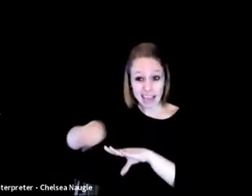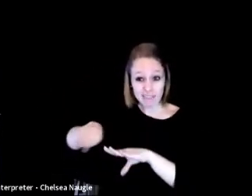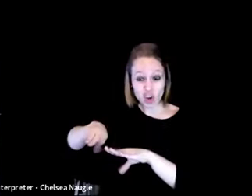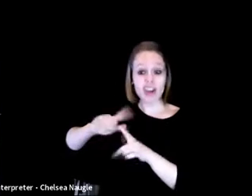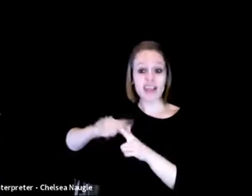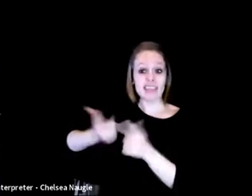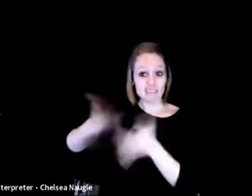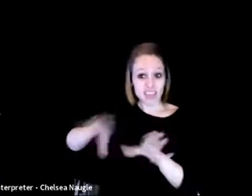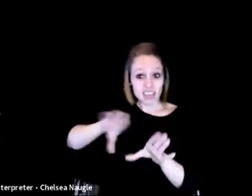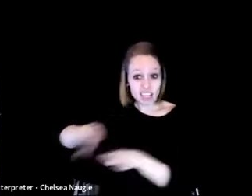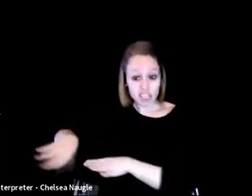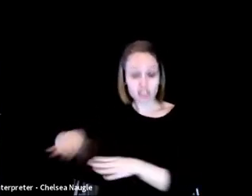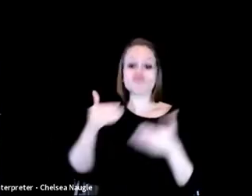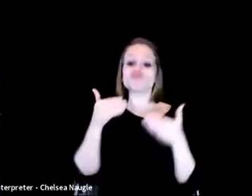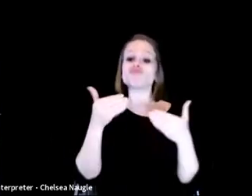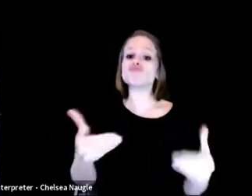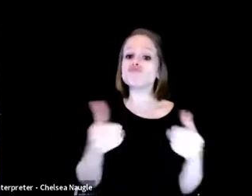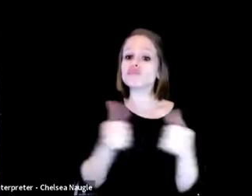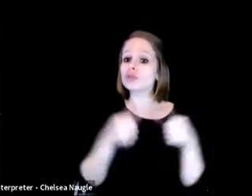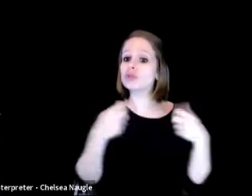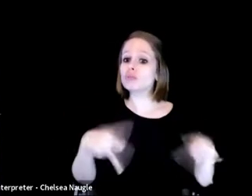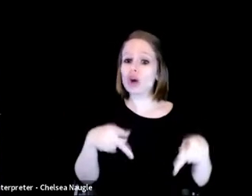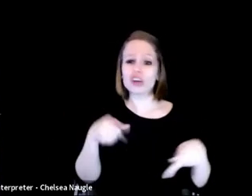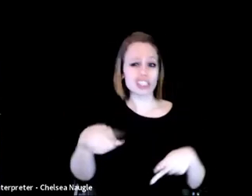rest of the party. No meltdowns, anything like that.